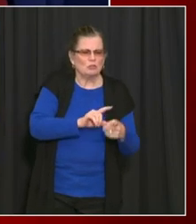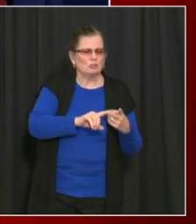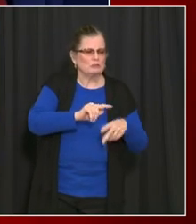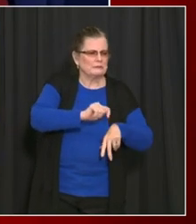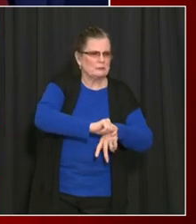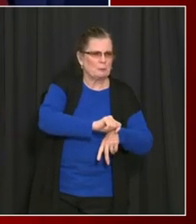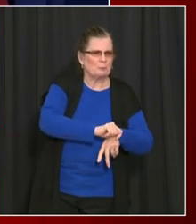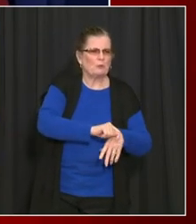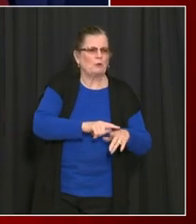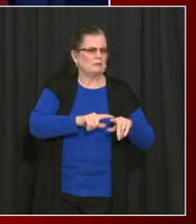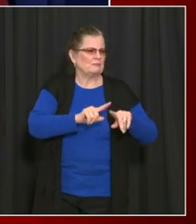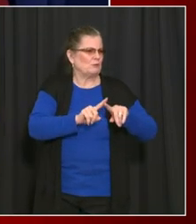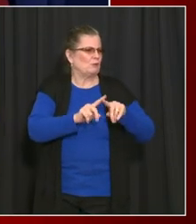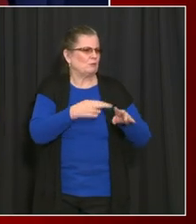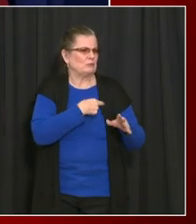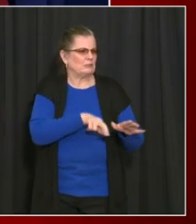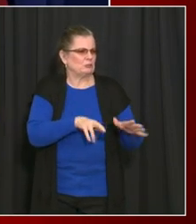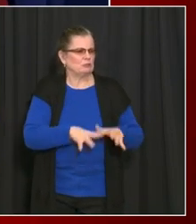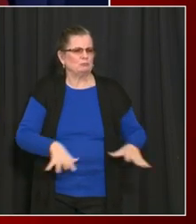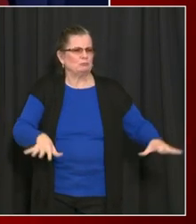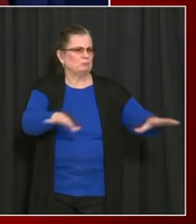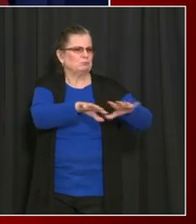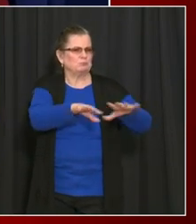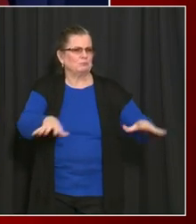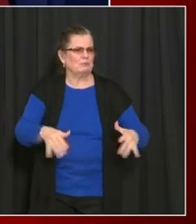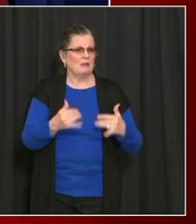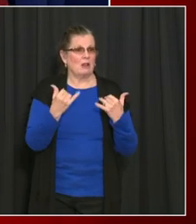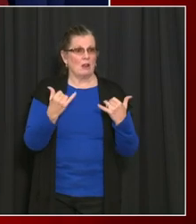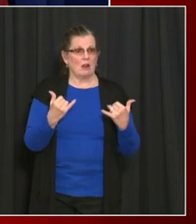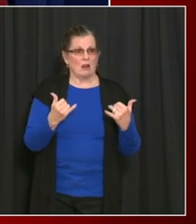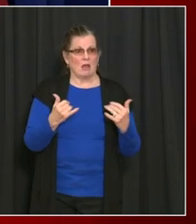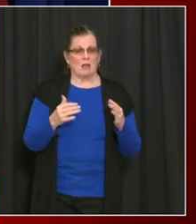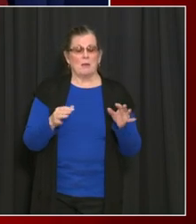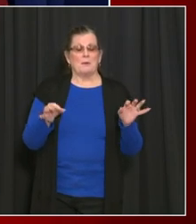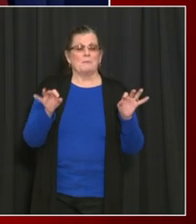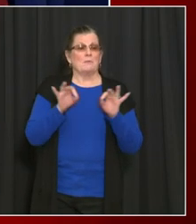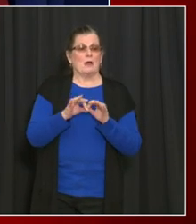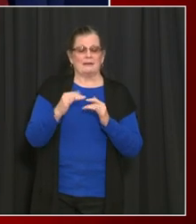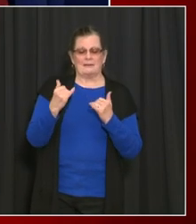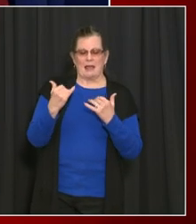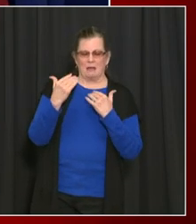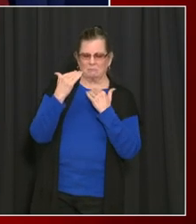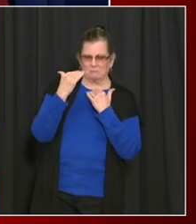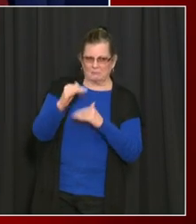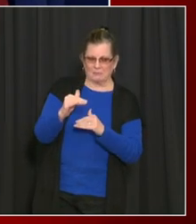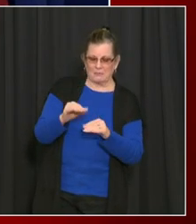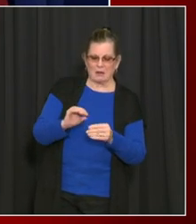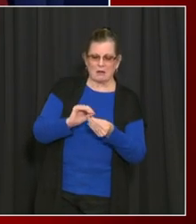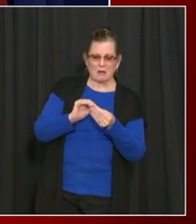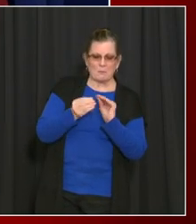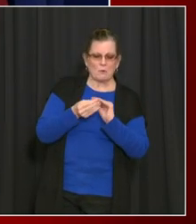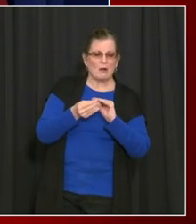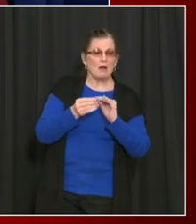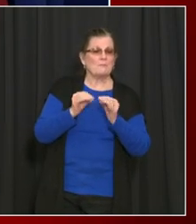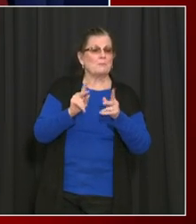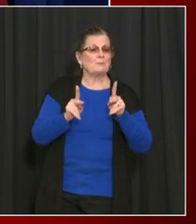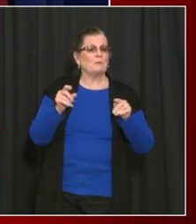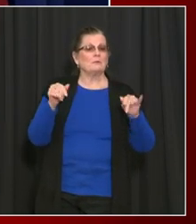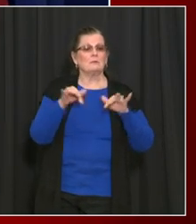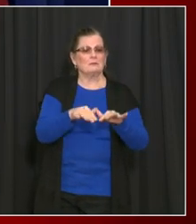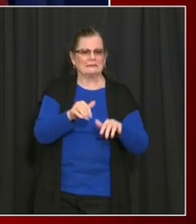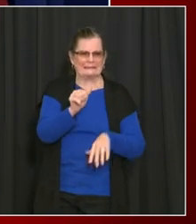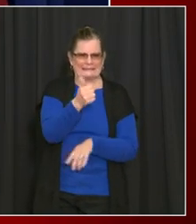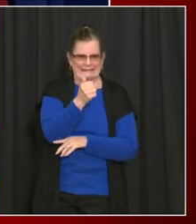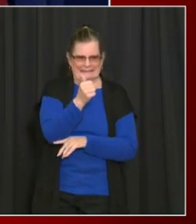continue to be limited with the large gatherings limitation of 10 or fewer, or less than 10. And